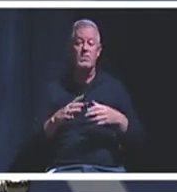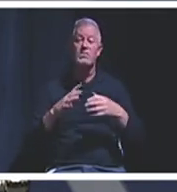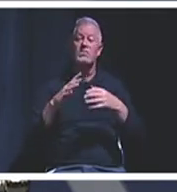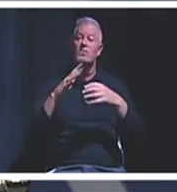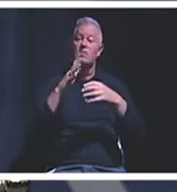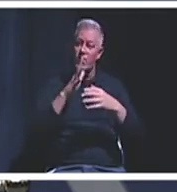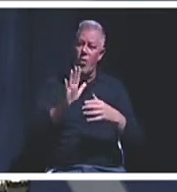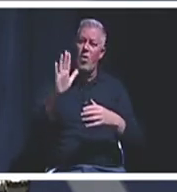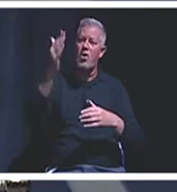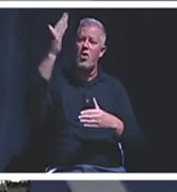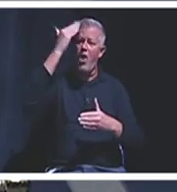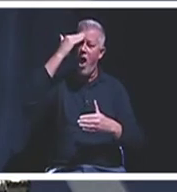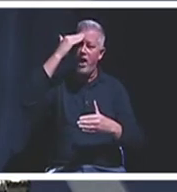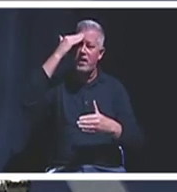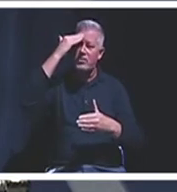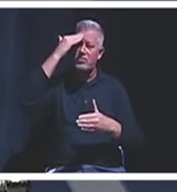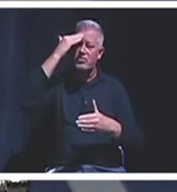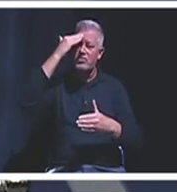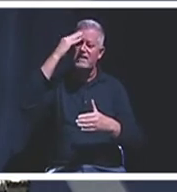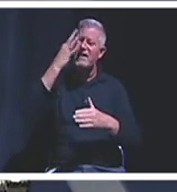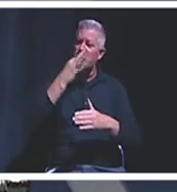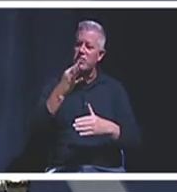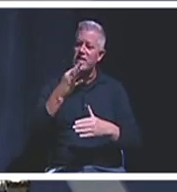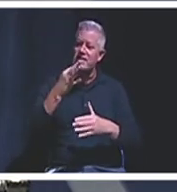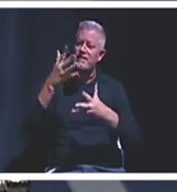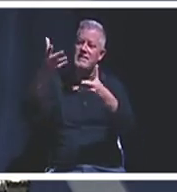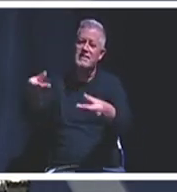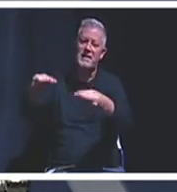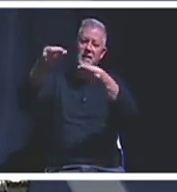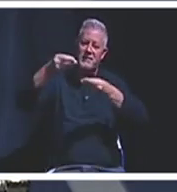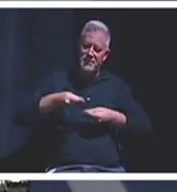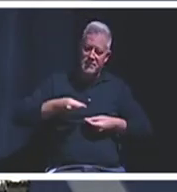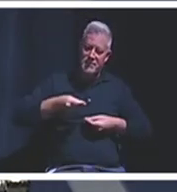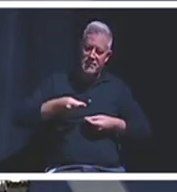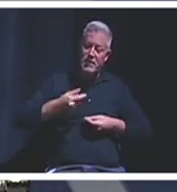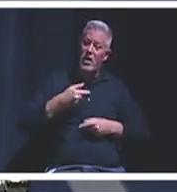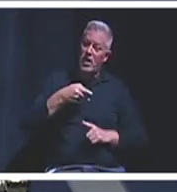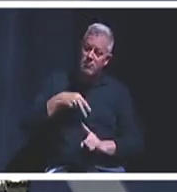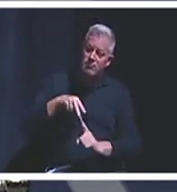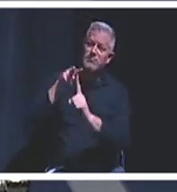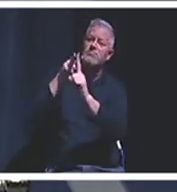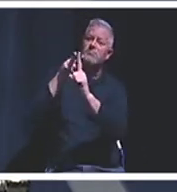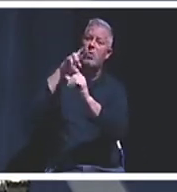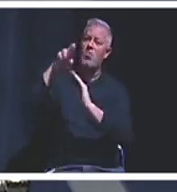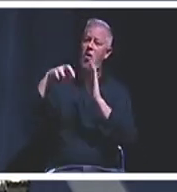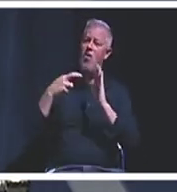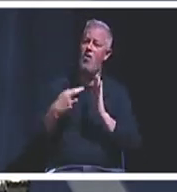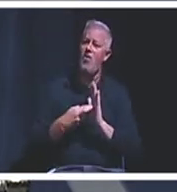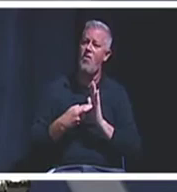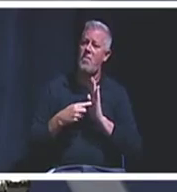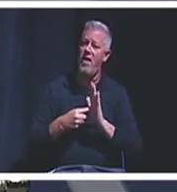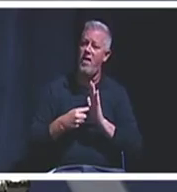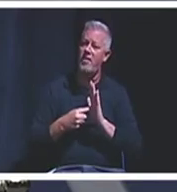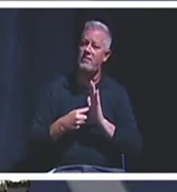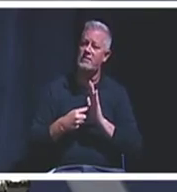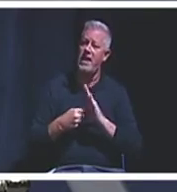with us your knowledge and expertise, for being our role models, and for bringing out the best in